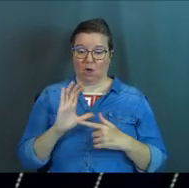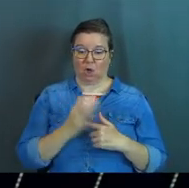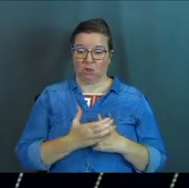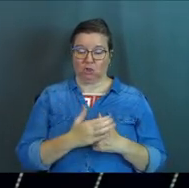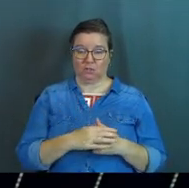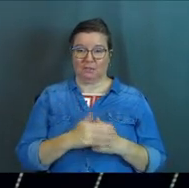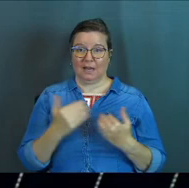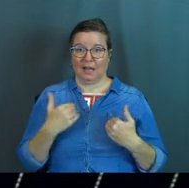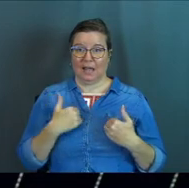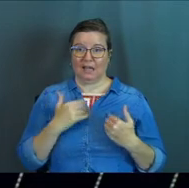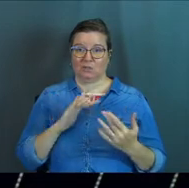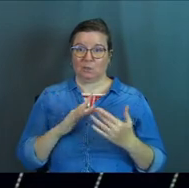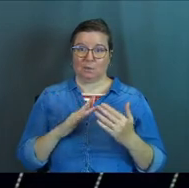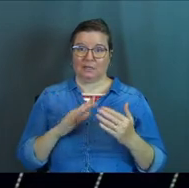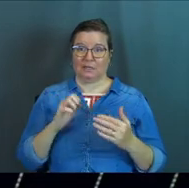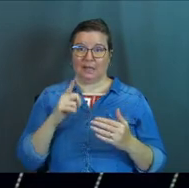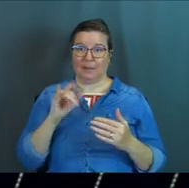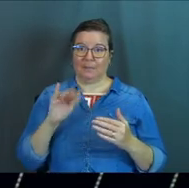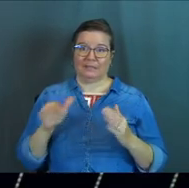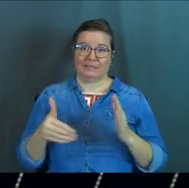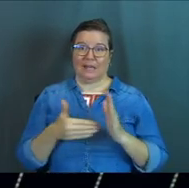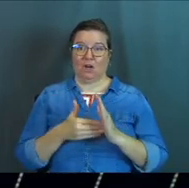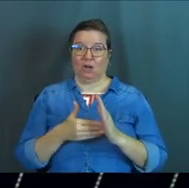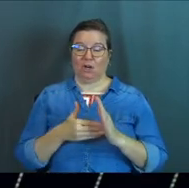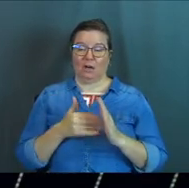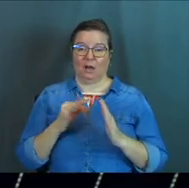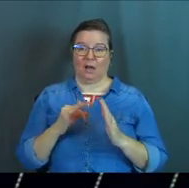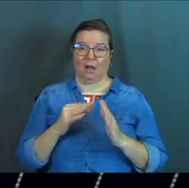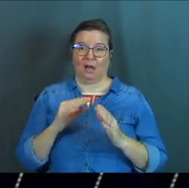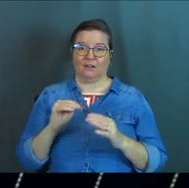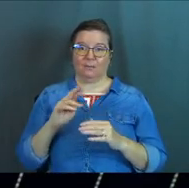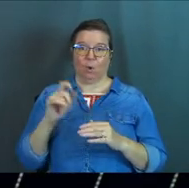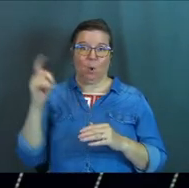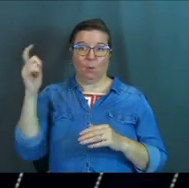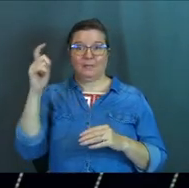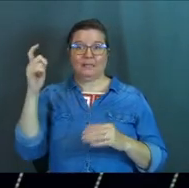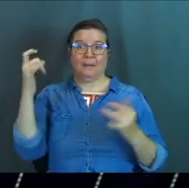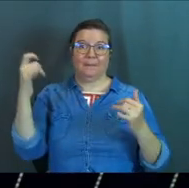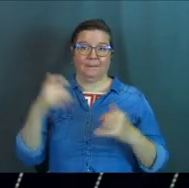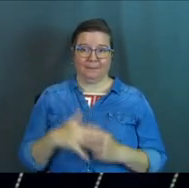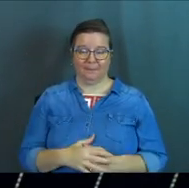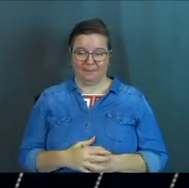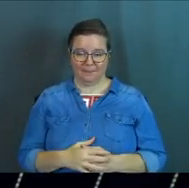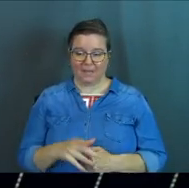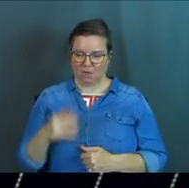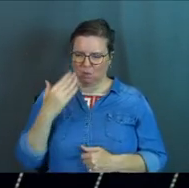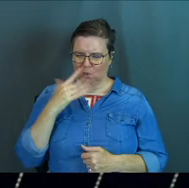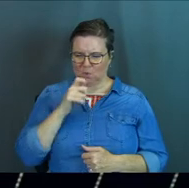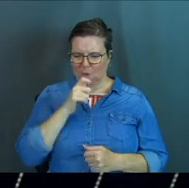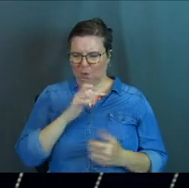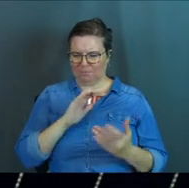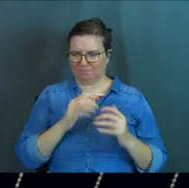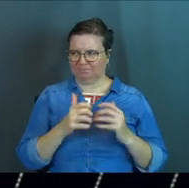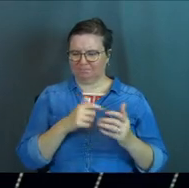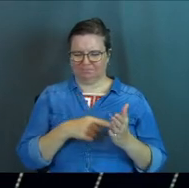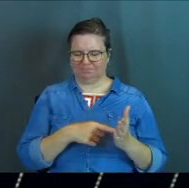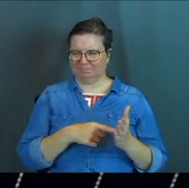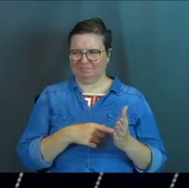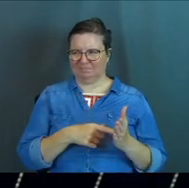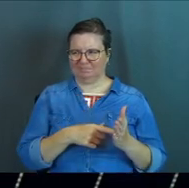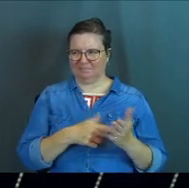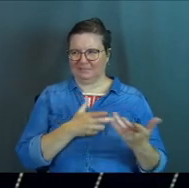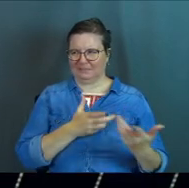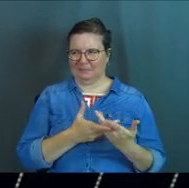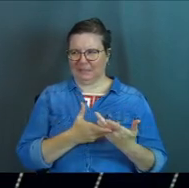culture has reached the epicenter of moral wisdom, and you no longer compare